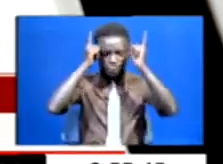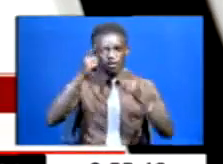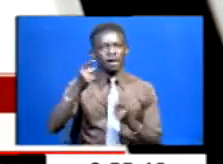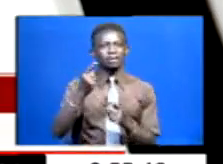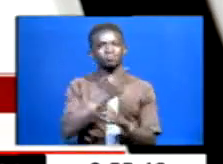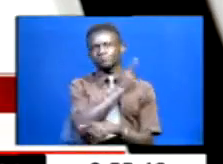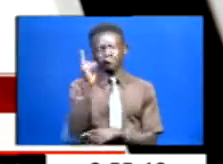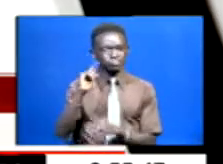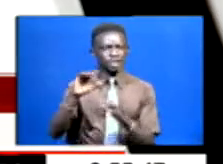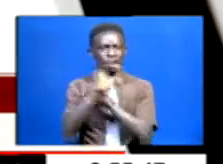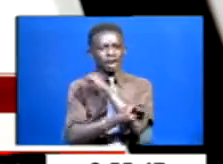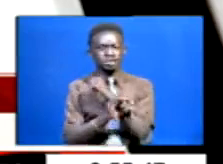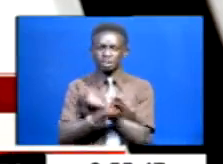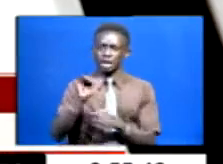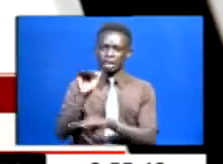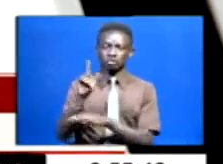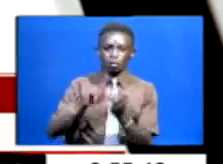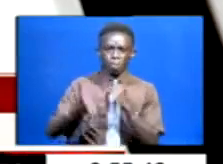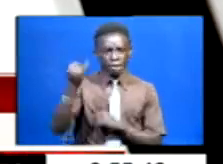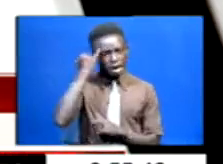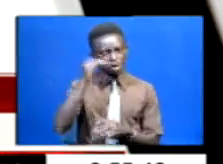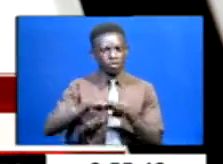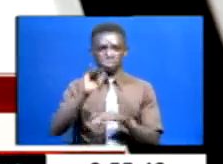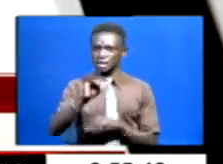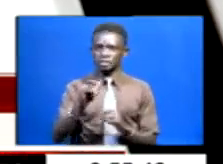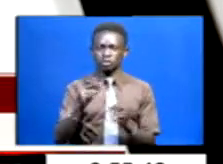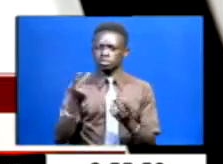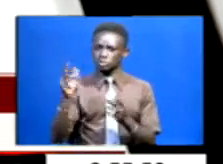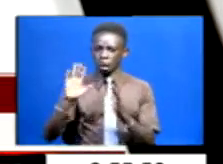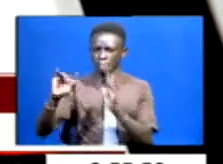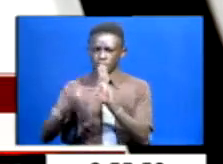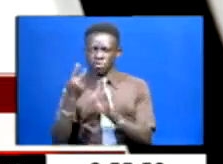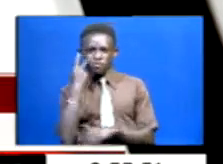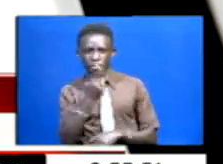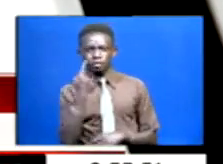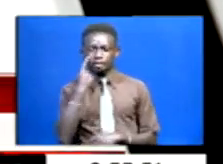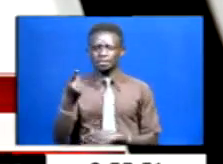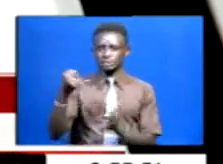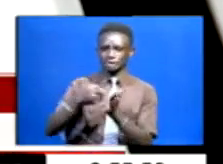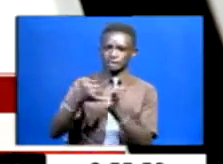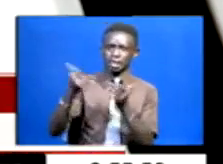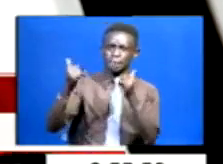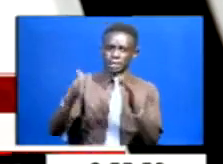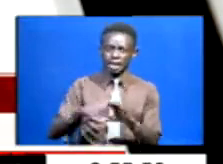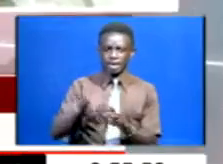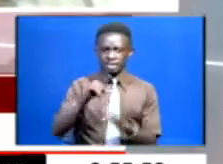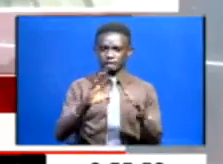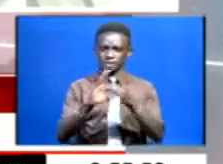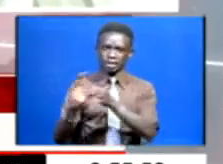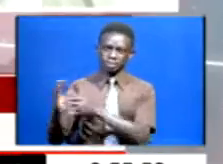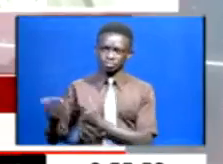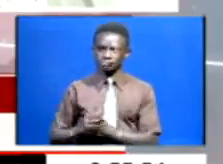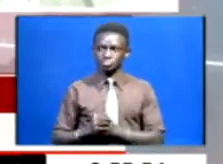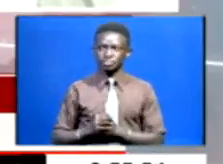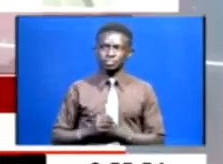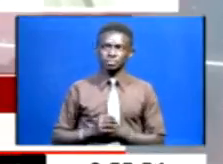country. What is your take, from a point of view that you are a player within this particular value chain? Great. My